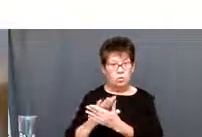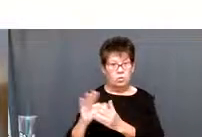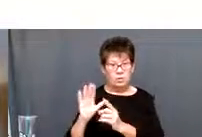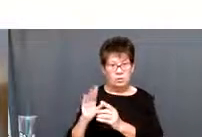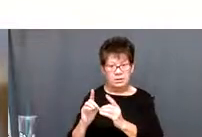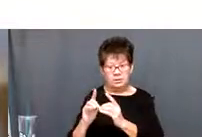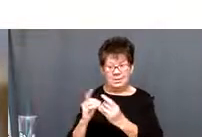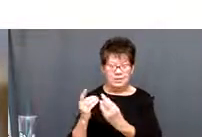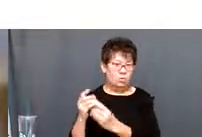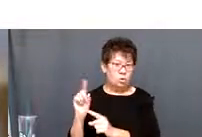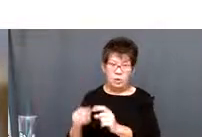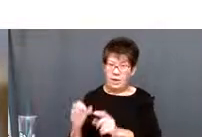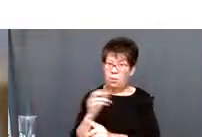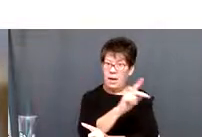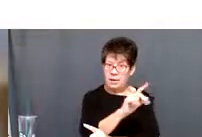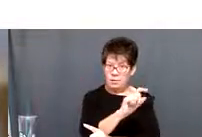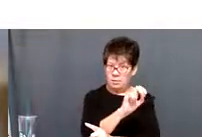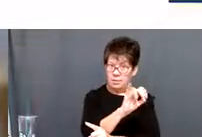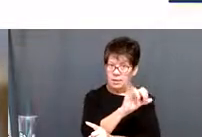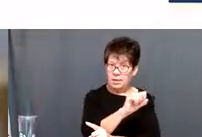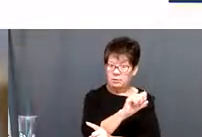return to TEIS.